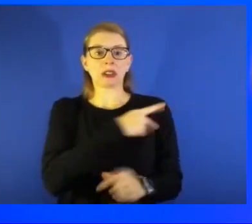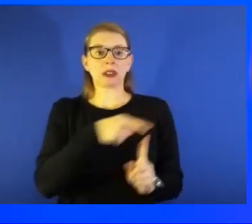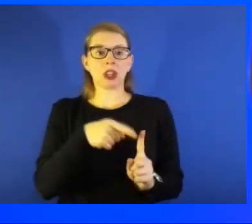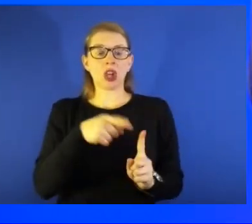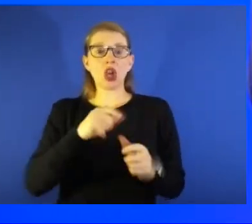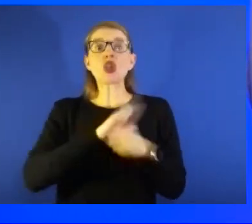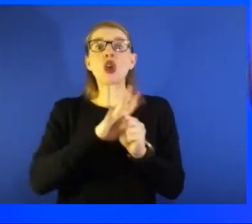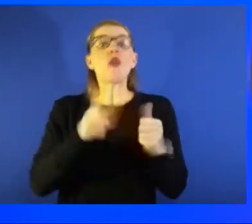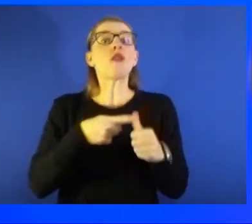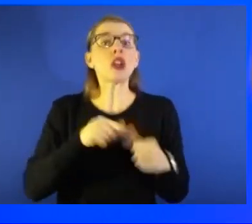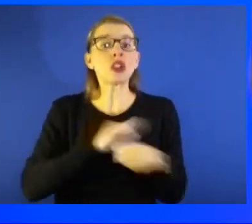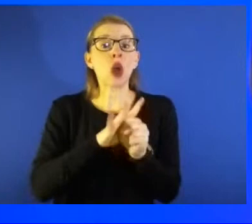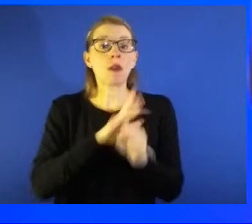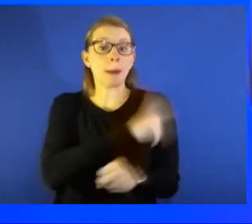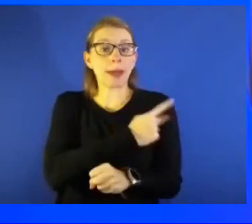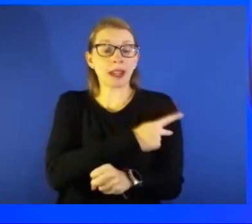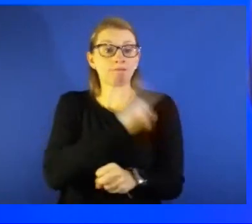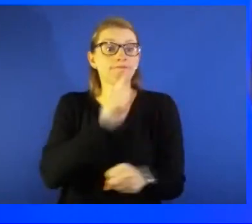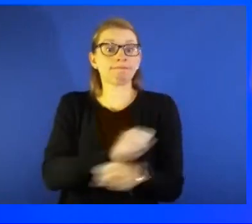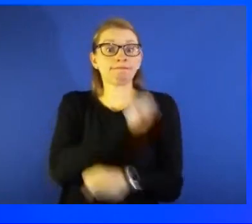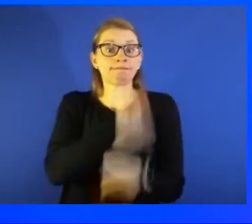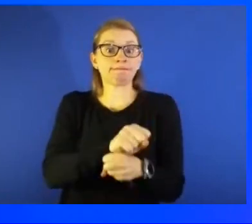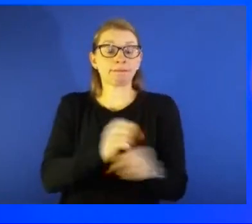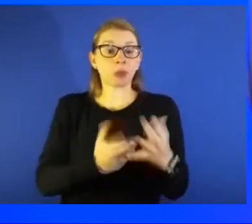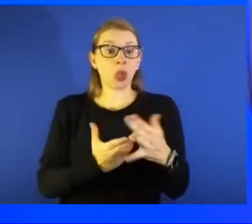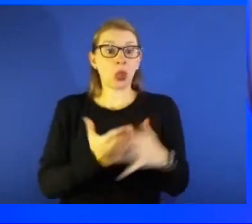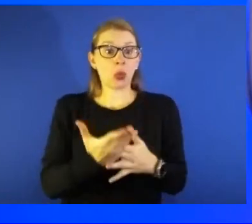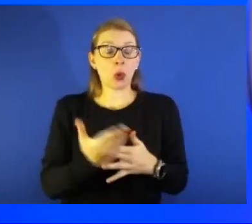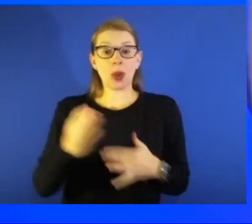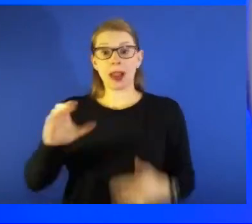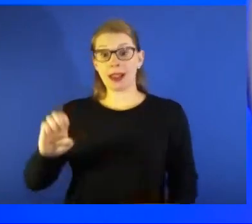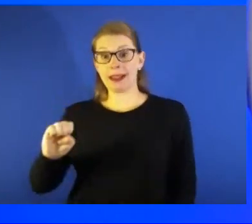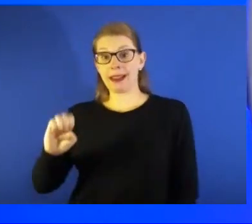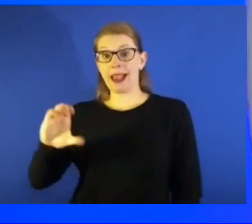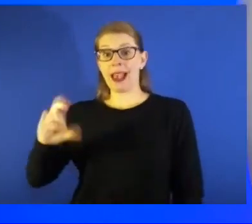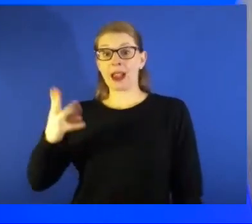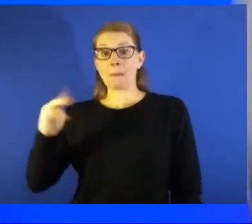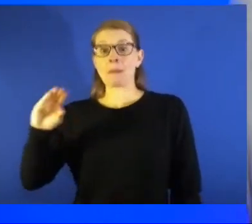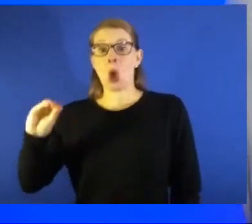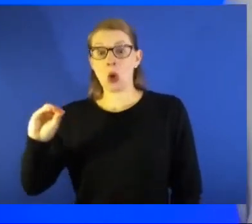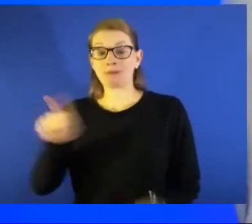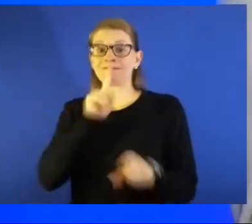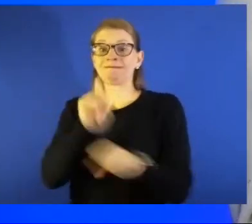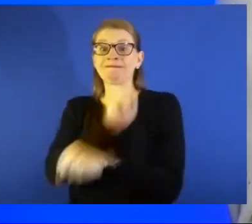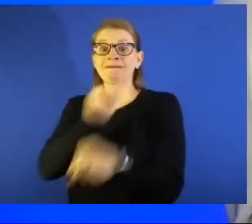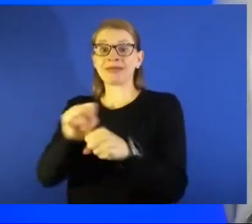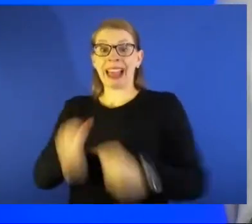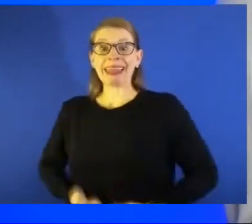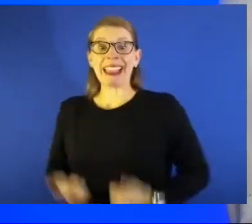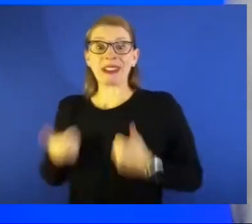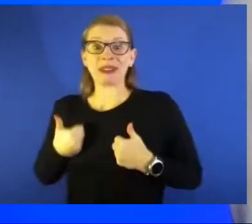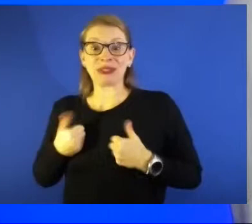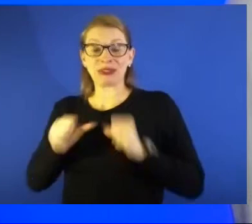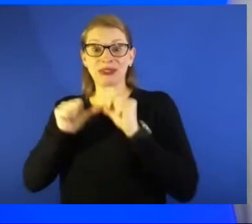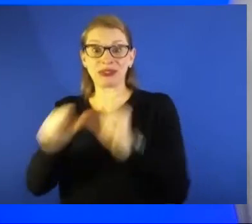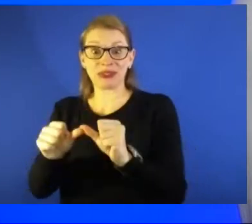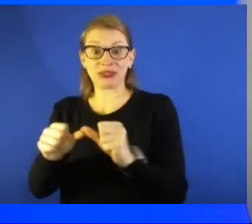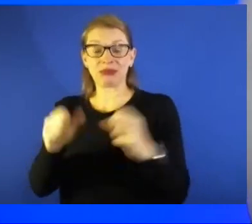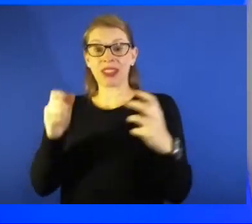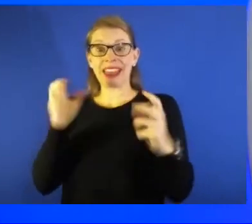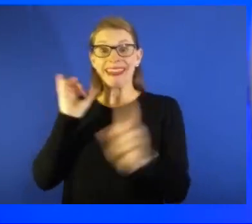COVID patient that actually made it through ECMO and lived. And so that right there was just like, we